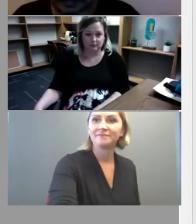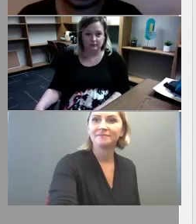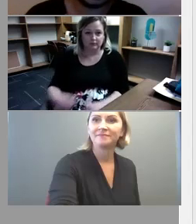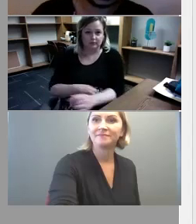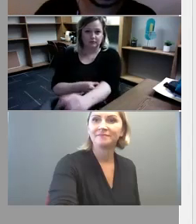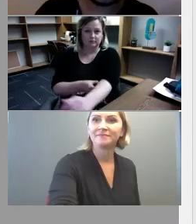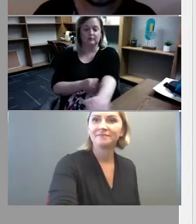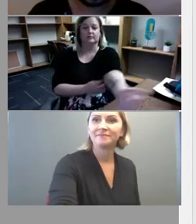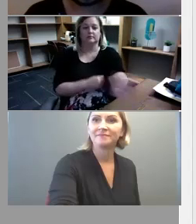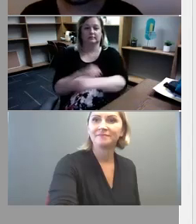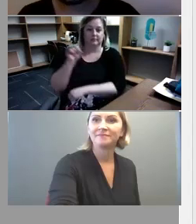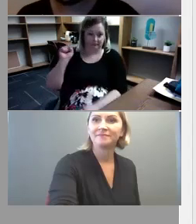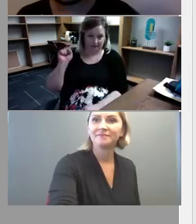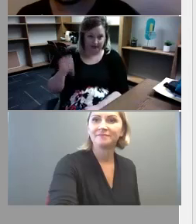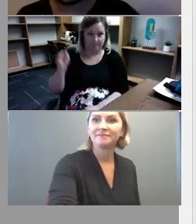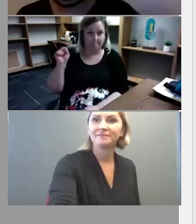Yep, you're right.